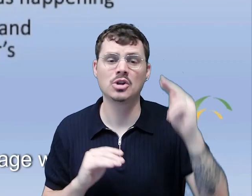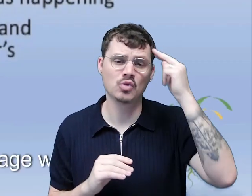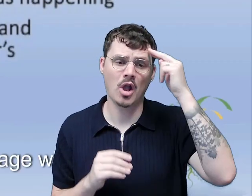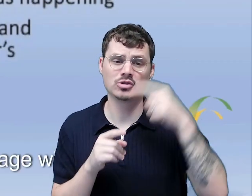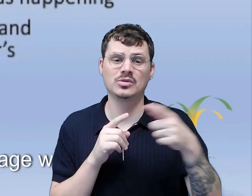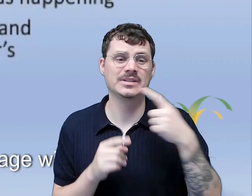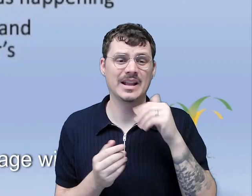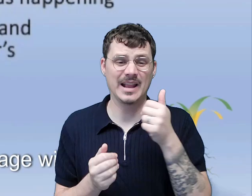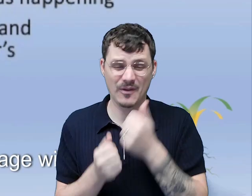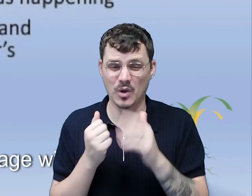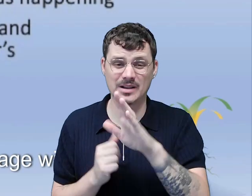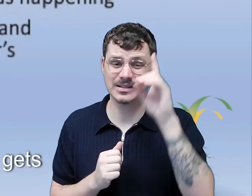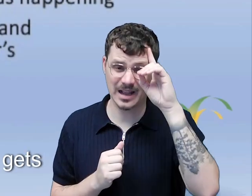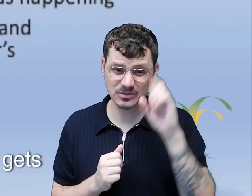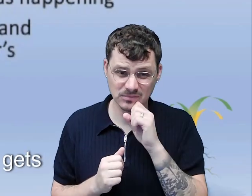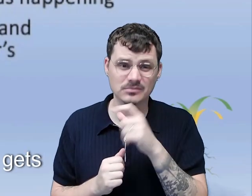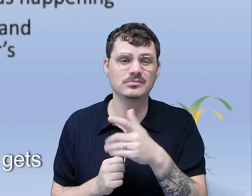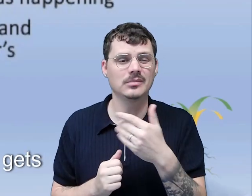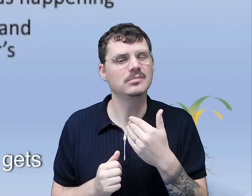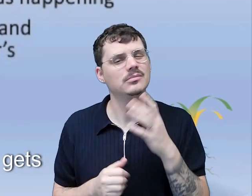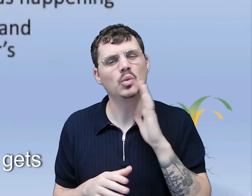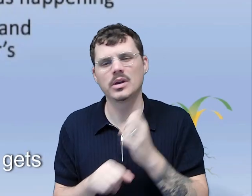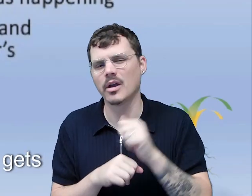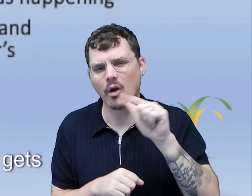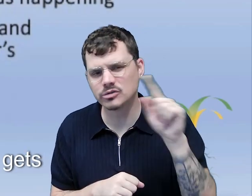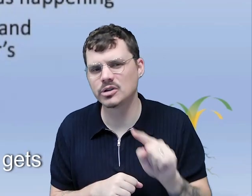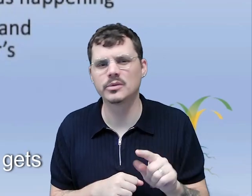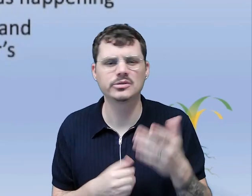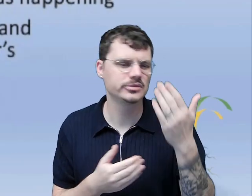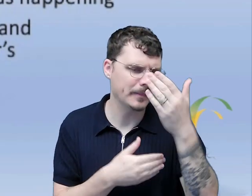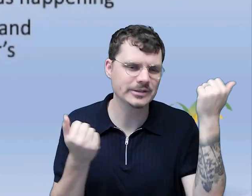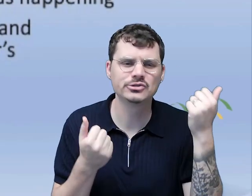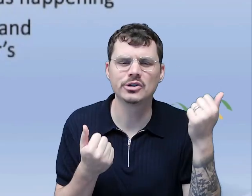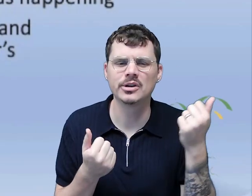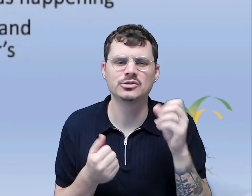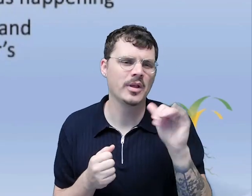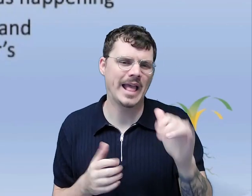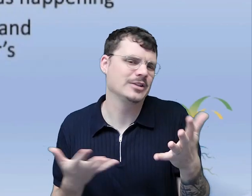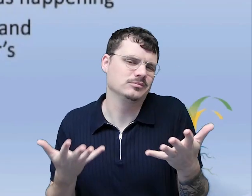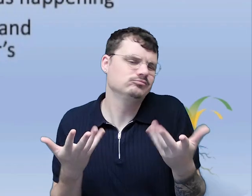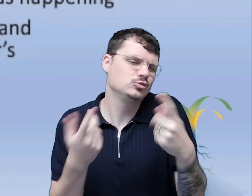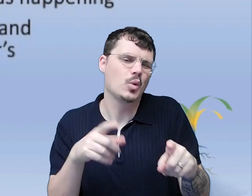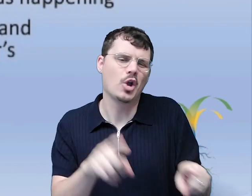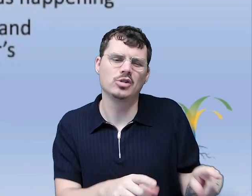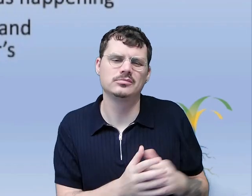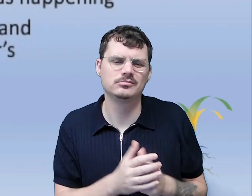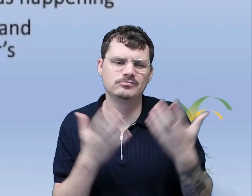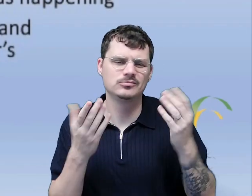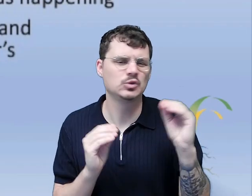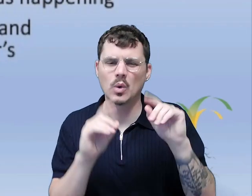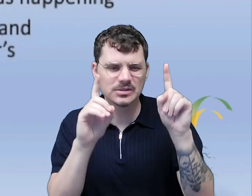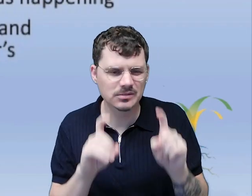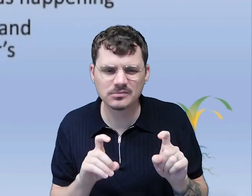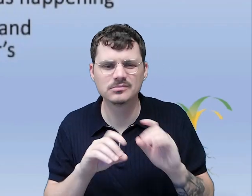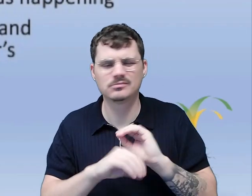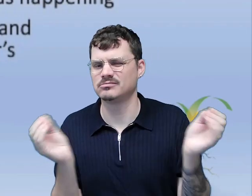The neurologist said everybody his age with Down syndrome gets dementia, gets Alzheimer's, so that's what's going on.